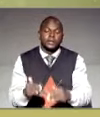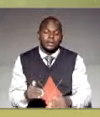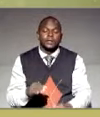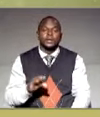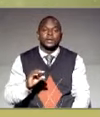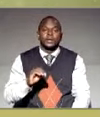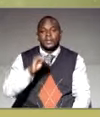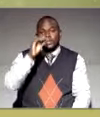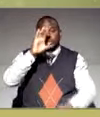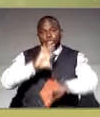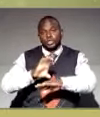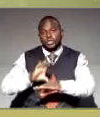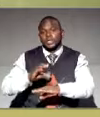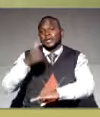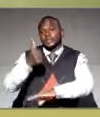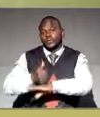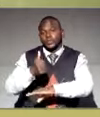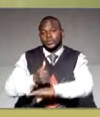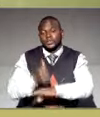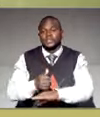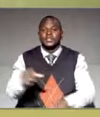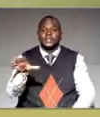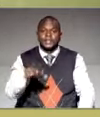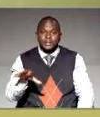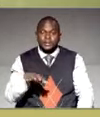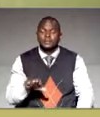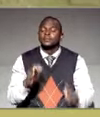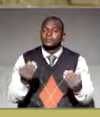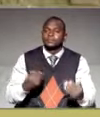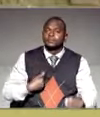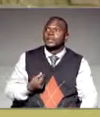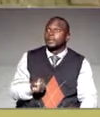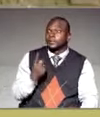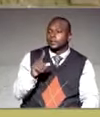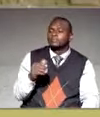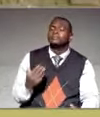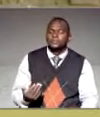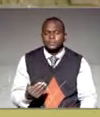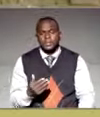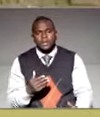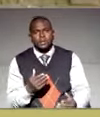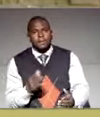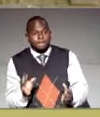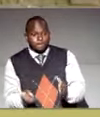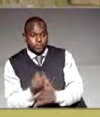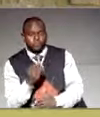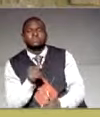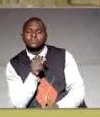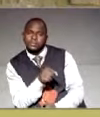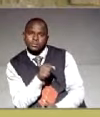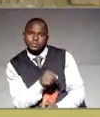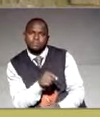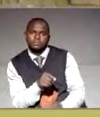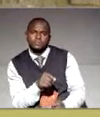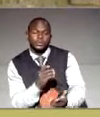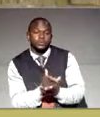Conception Cathedral at Soroti Town. Now, I understand putting up such events is, of